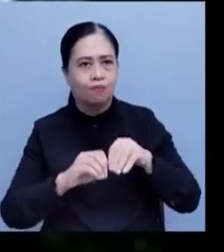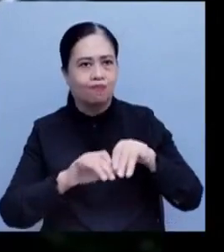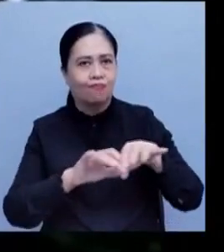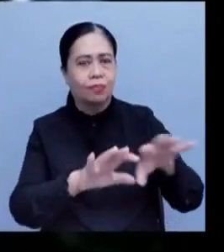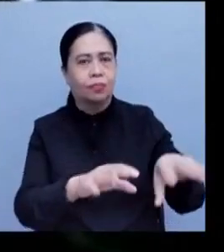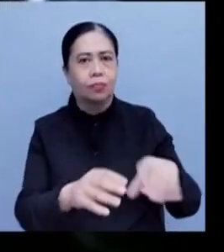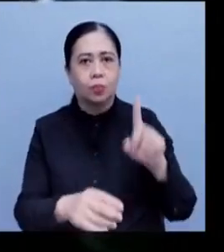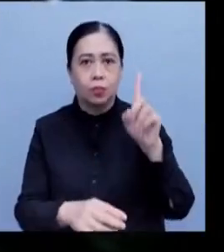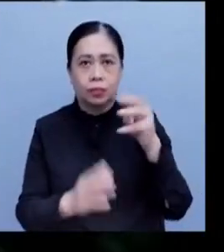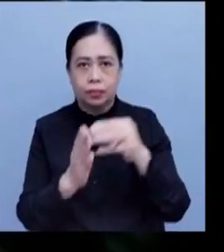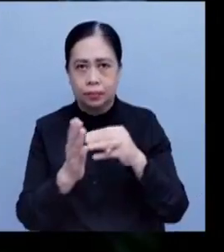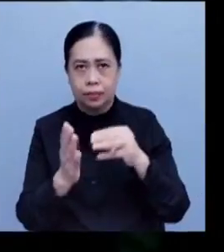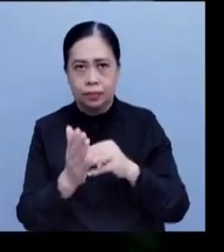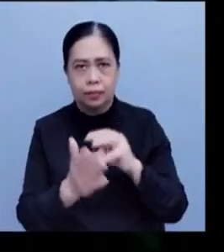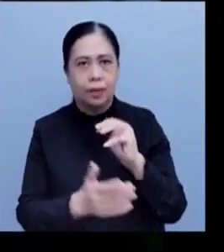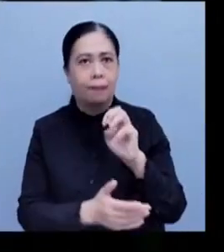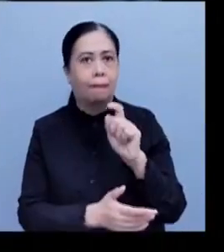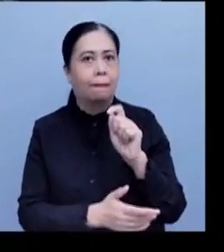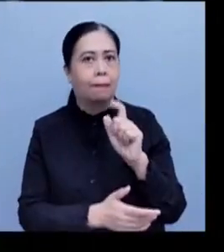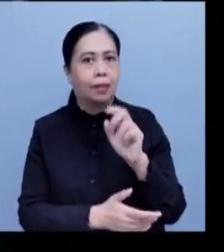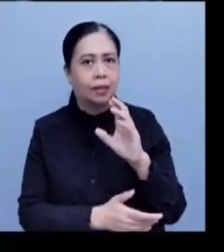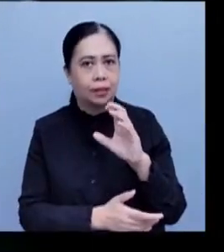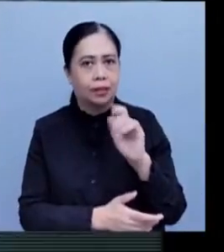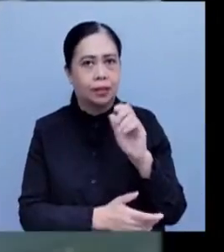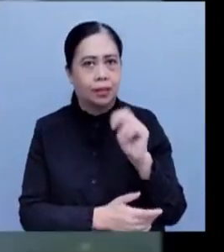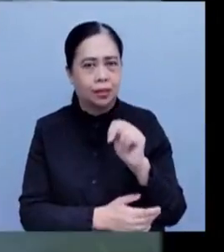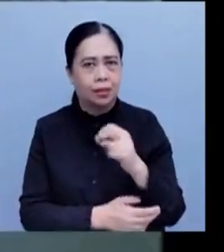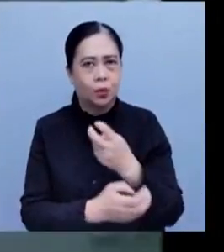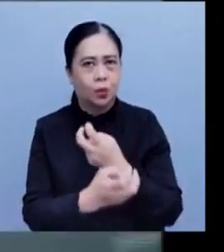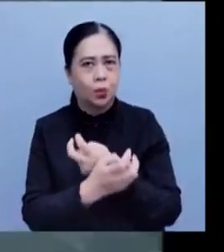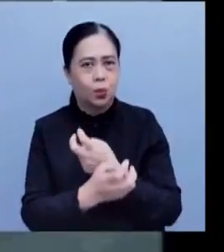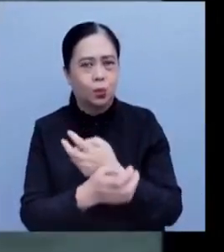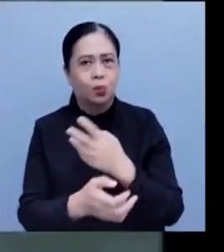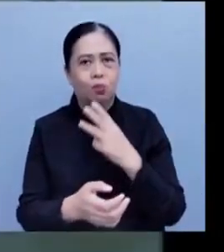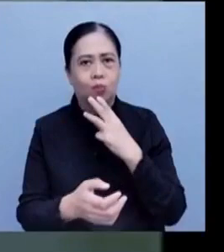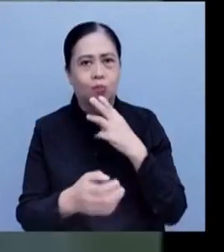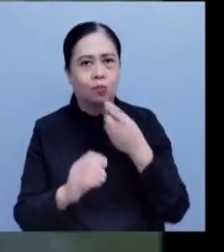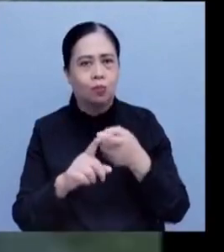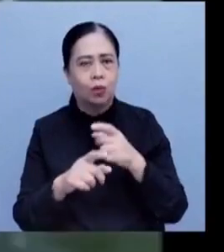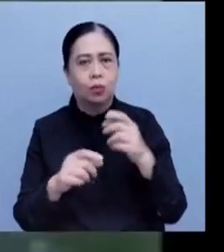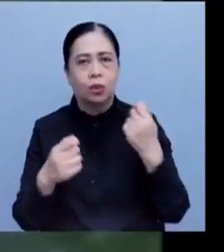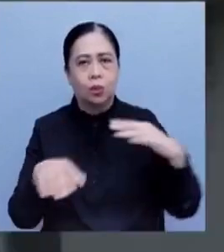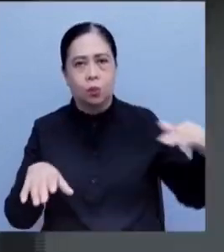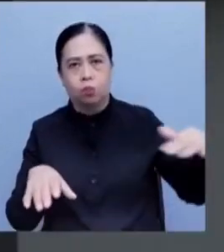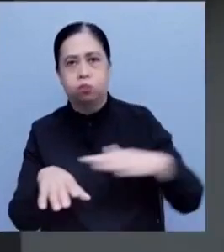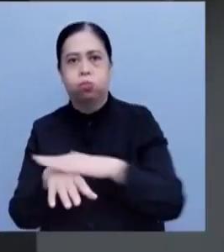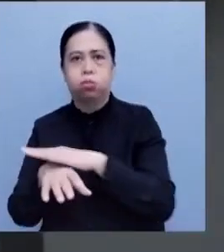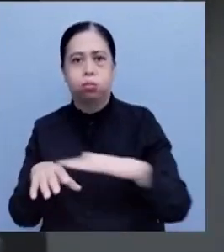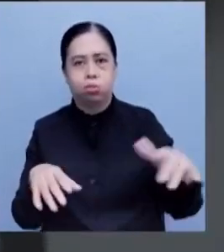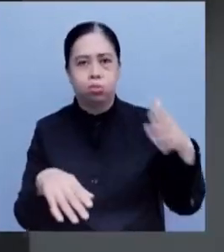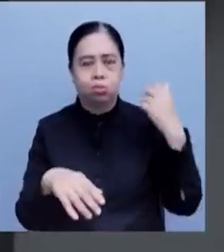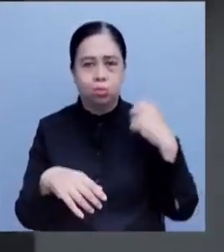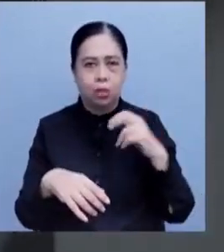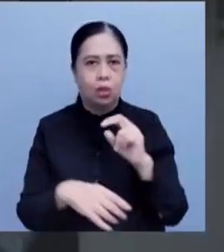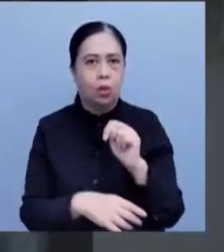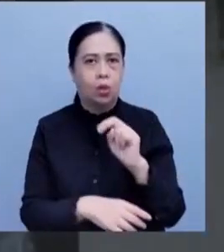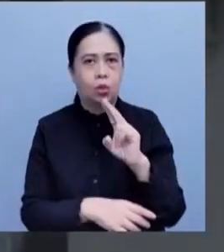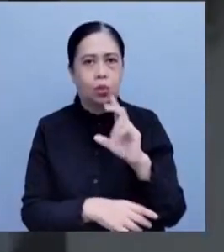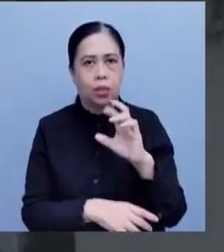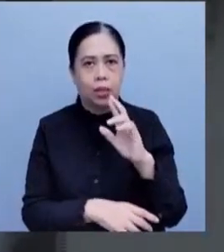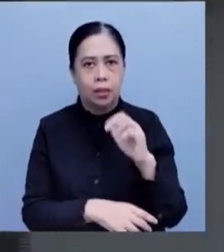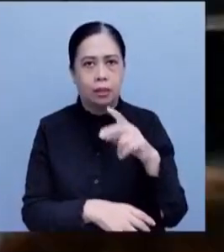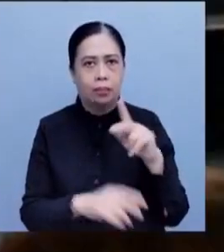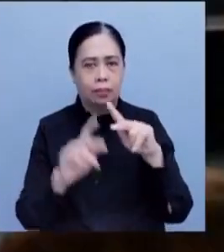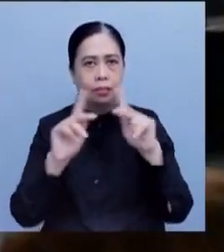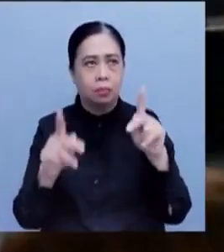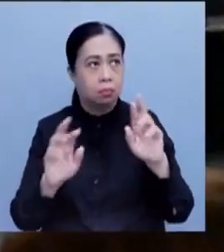1 million metric tons of treated radioactive water from its tsunami-hit Fukushima nuclear plant after it got the green light